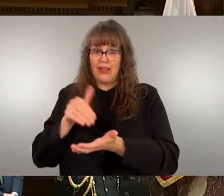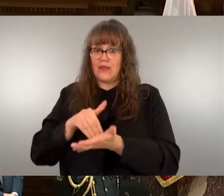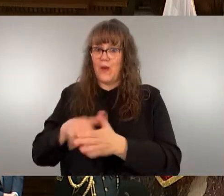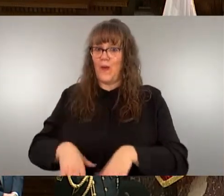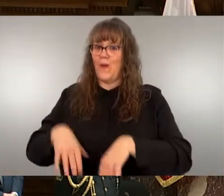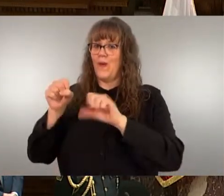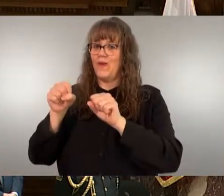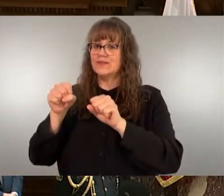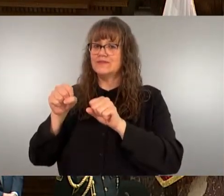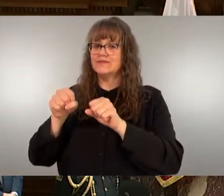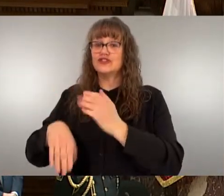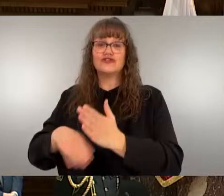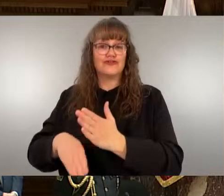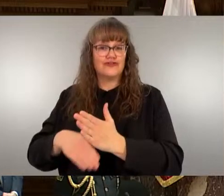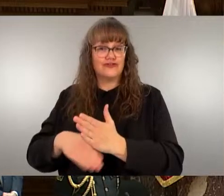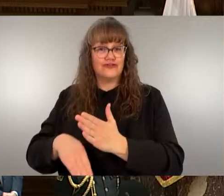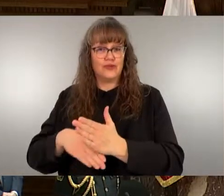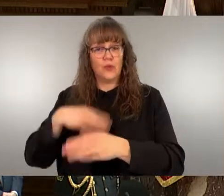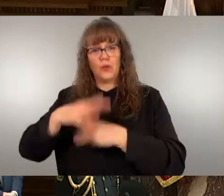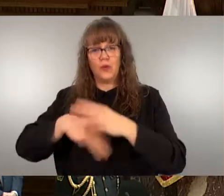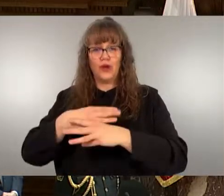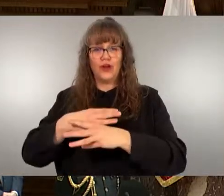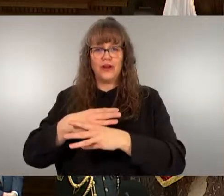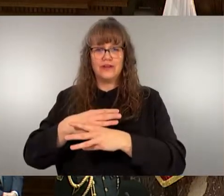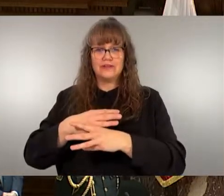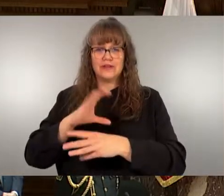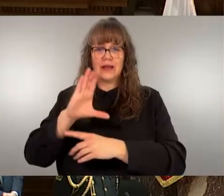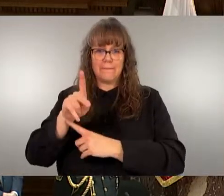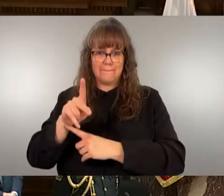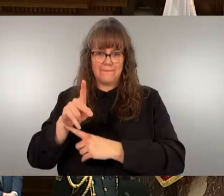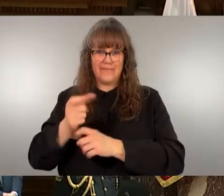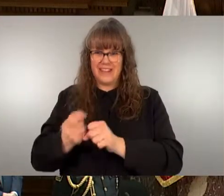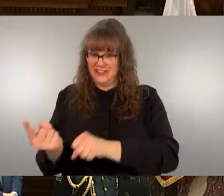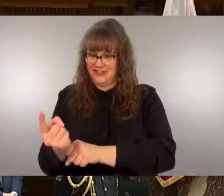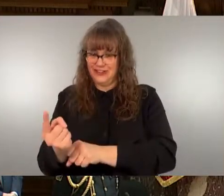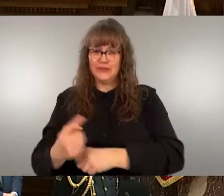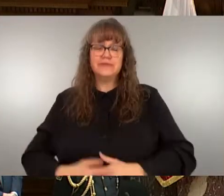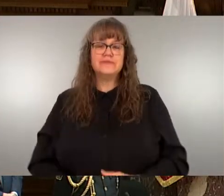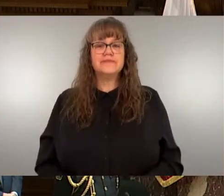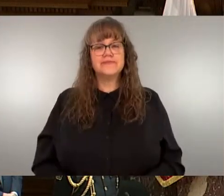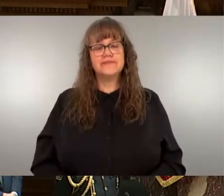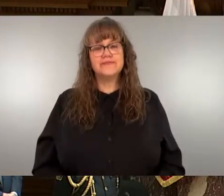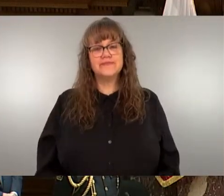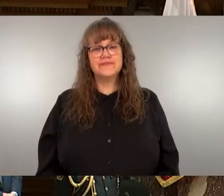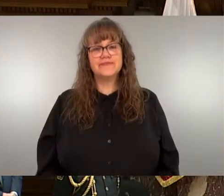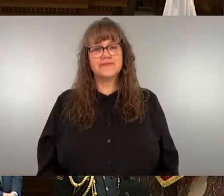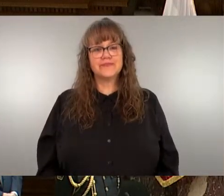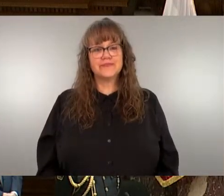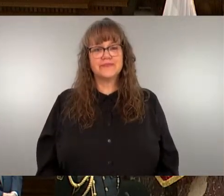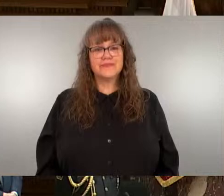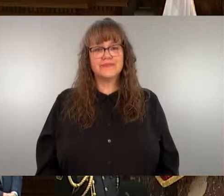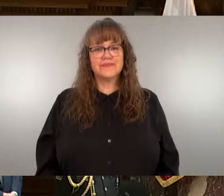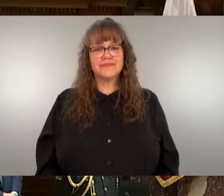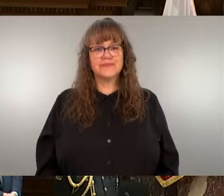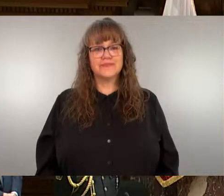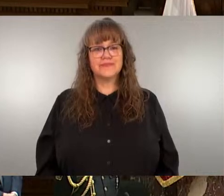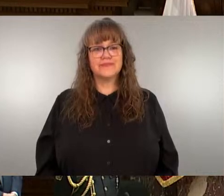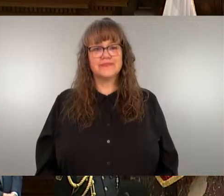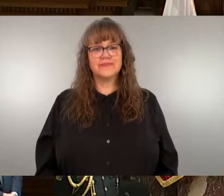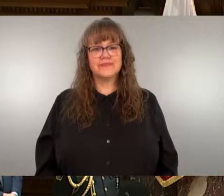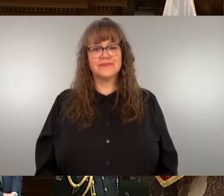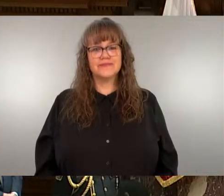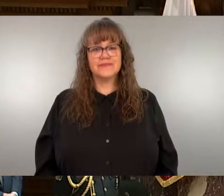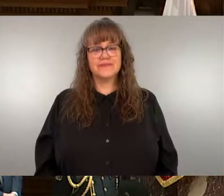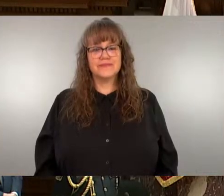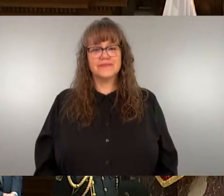done. We build dams to harness nature's awesome strength to power our homes and industries. We build